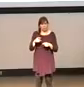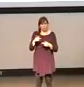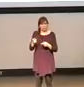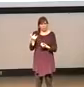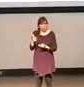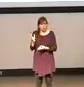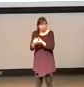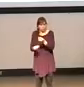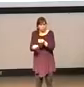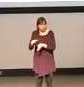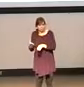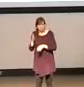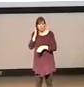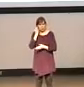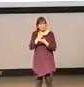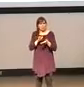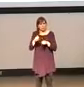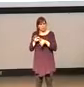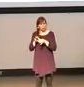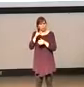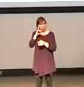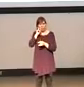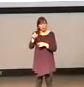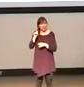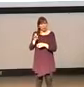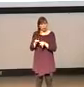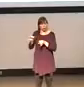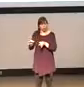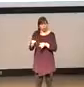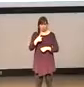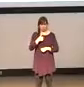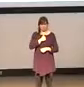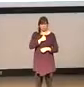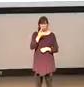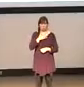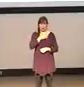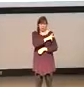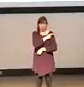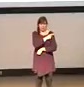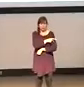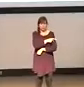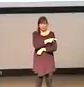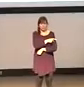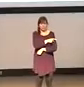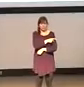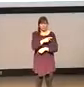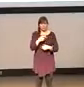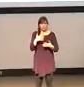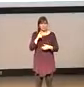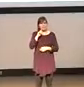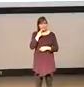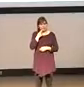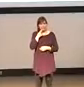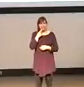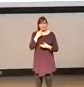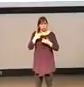were at least a couple deaths related to delayed care, and I myself had one of my patients who had significant